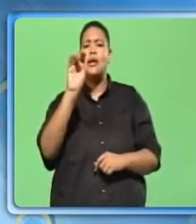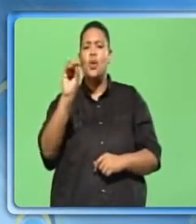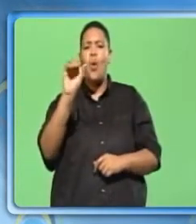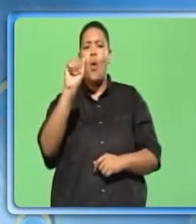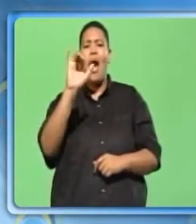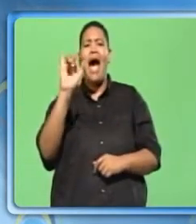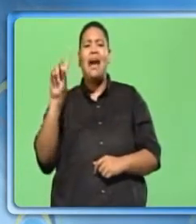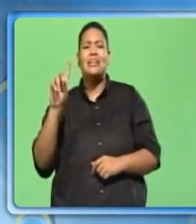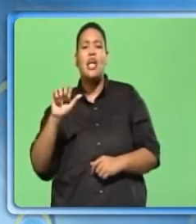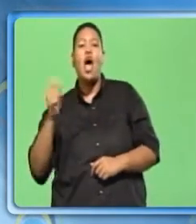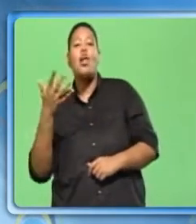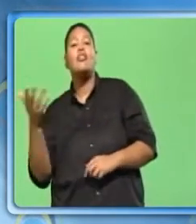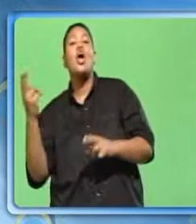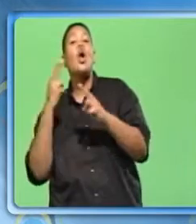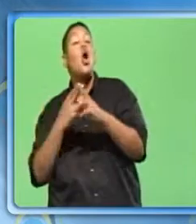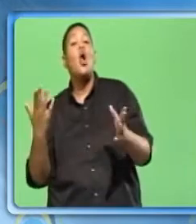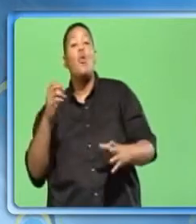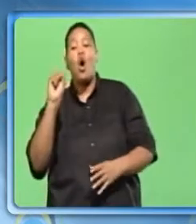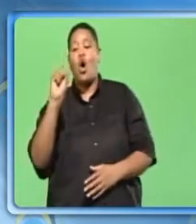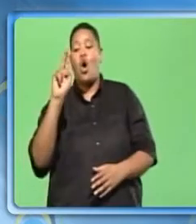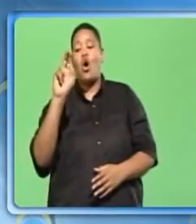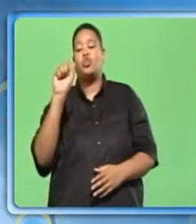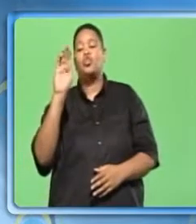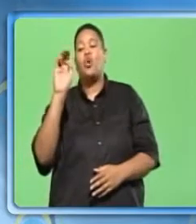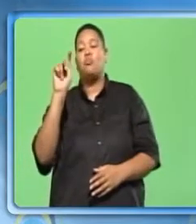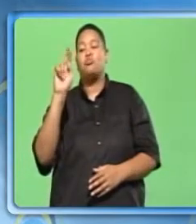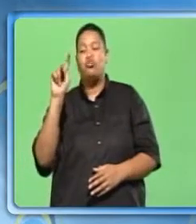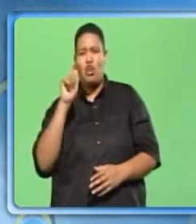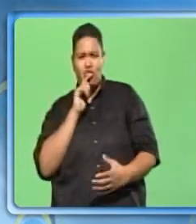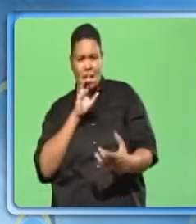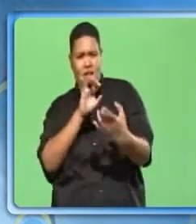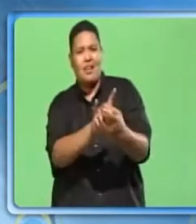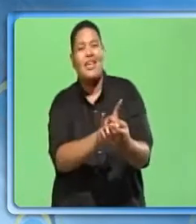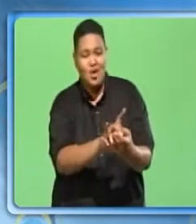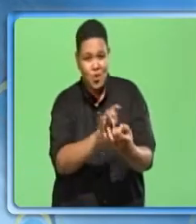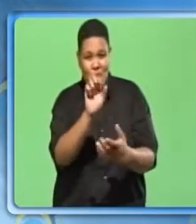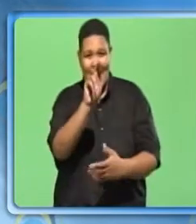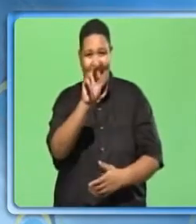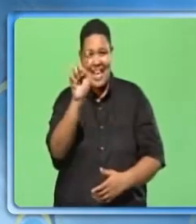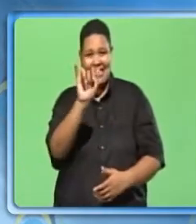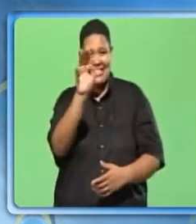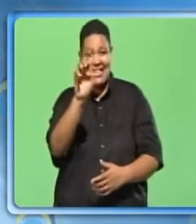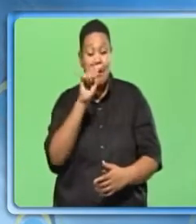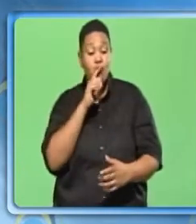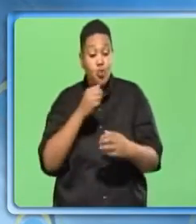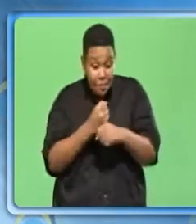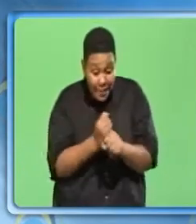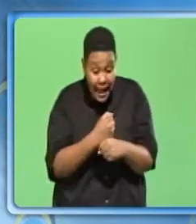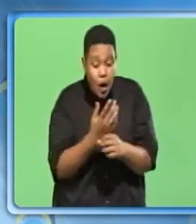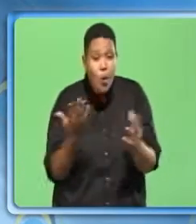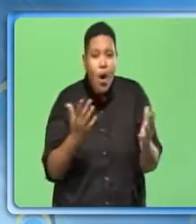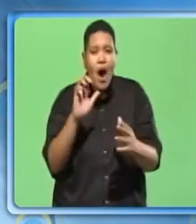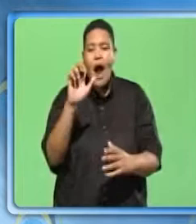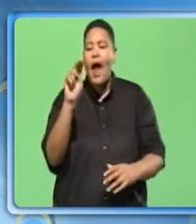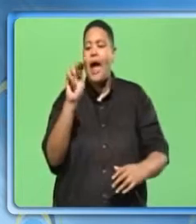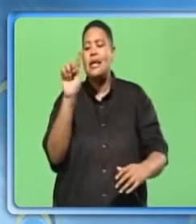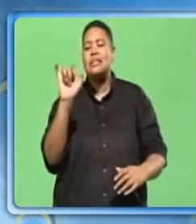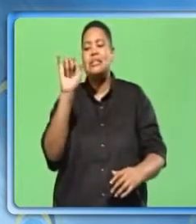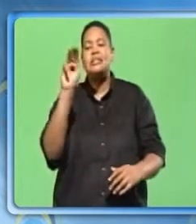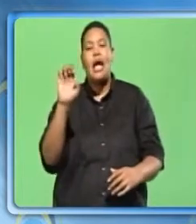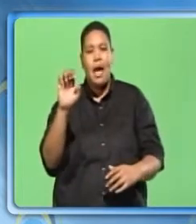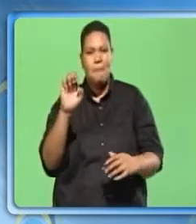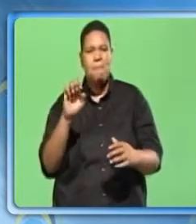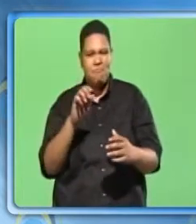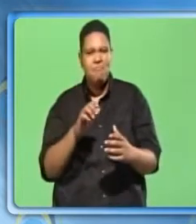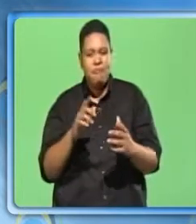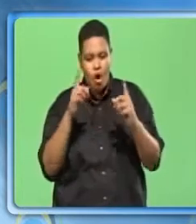molecule, called a substrate, binds to the active site of the enzyme to form an enzyme-substrate complex.